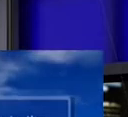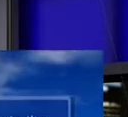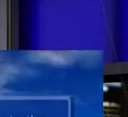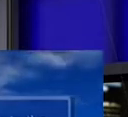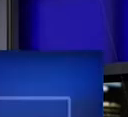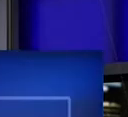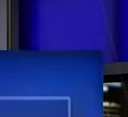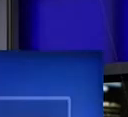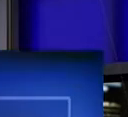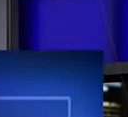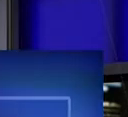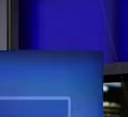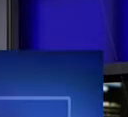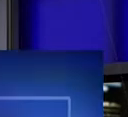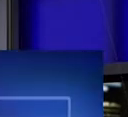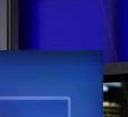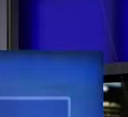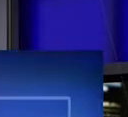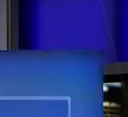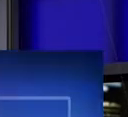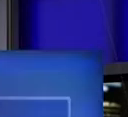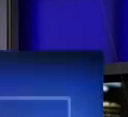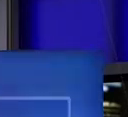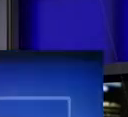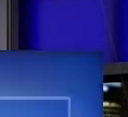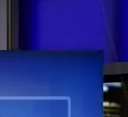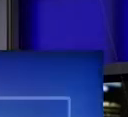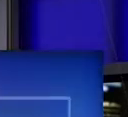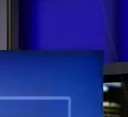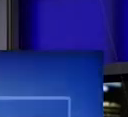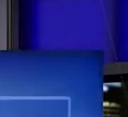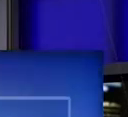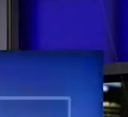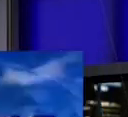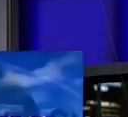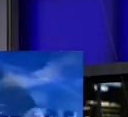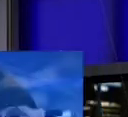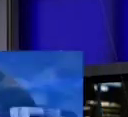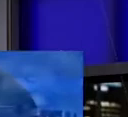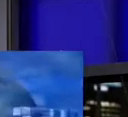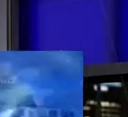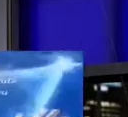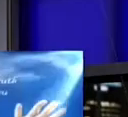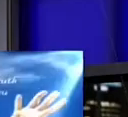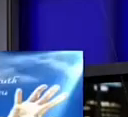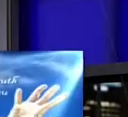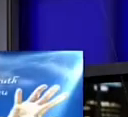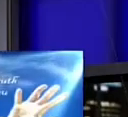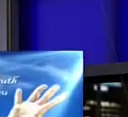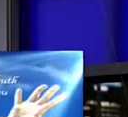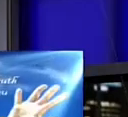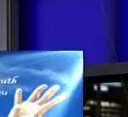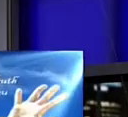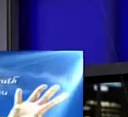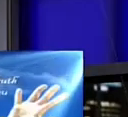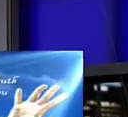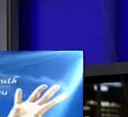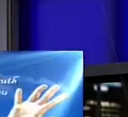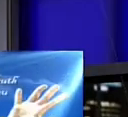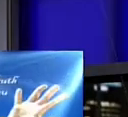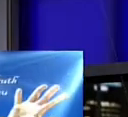ye hwe ifidie na se na bes na wo no twere na wo ko hwe mu se saa na tie a afi de kosora frɛ